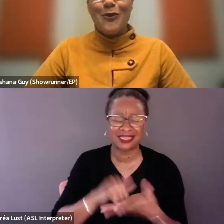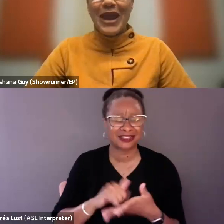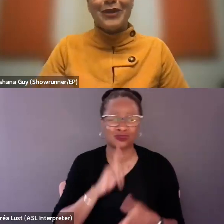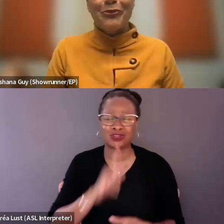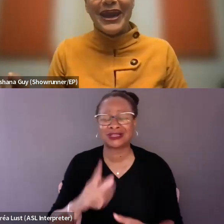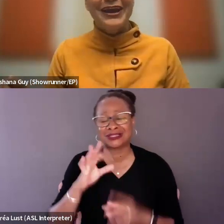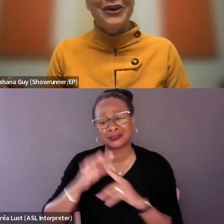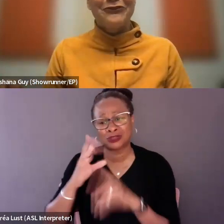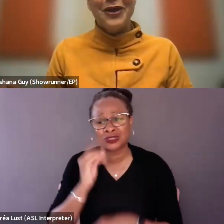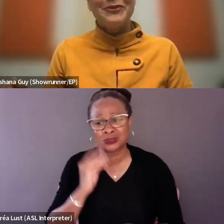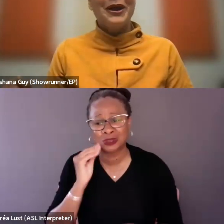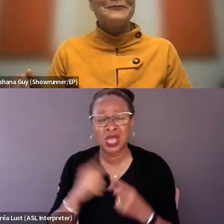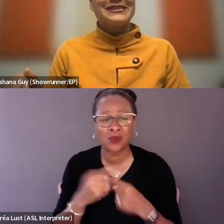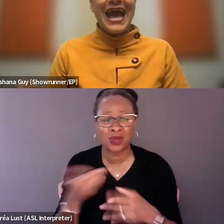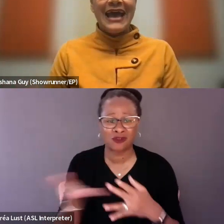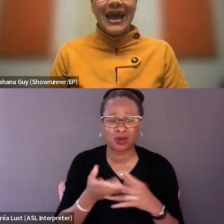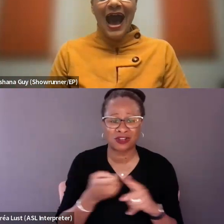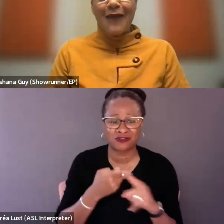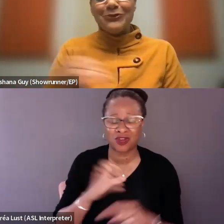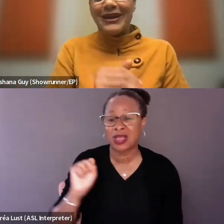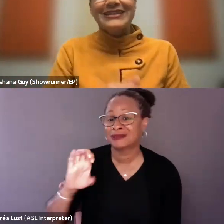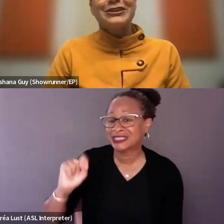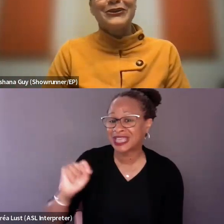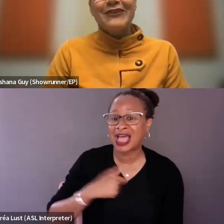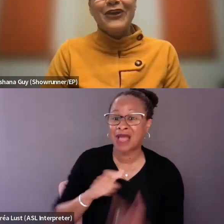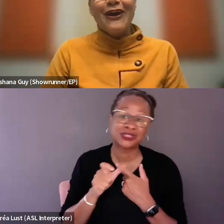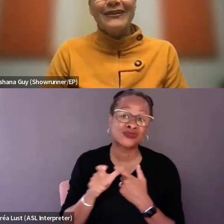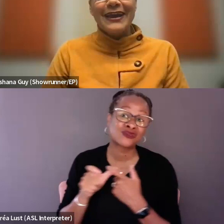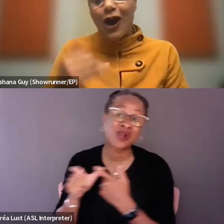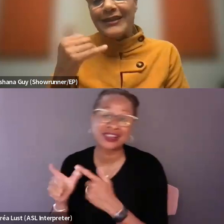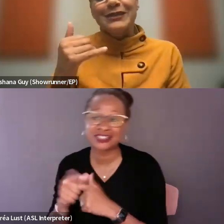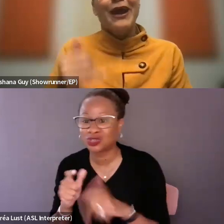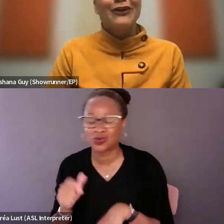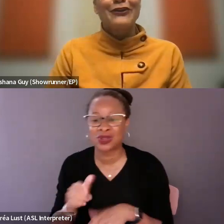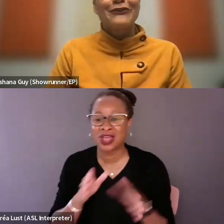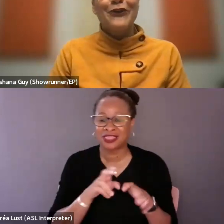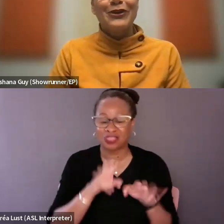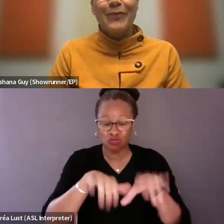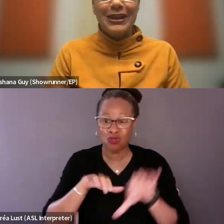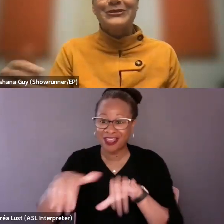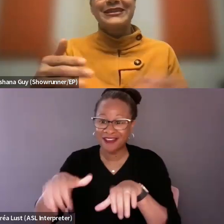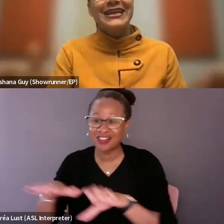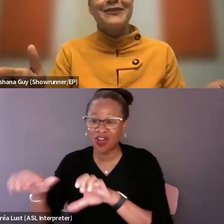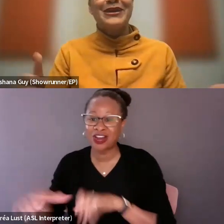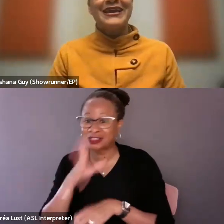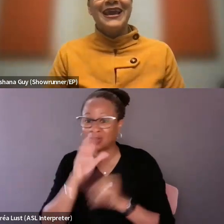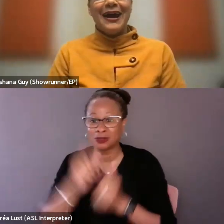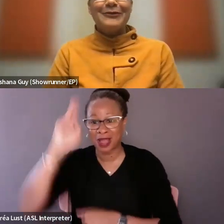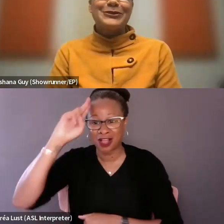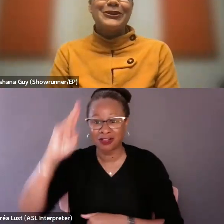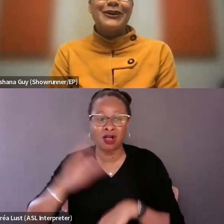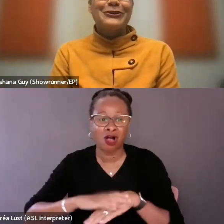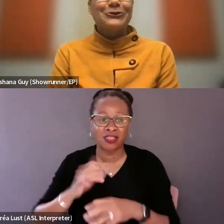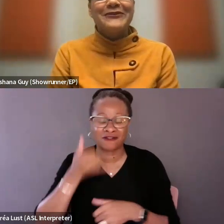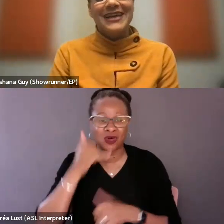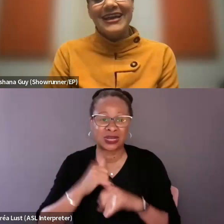you know, when we had a break from set, I was running to the graveyard and like talking to my uncle on the phone and he was leading me